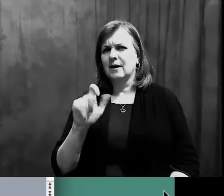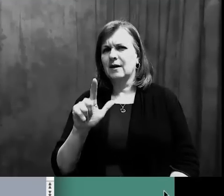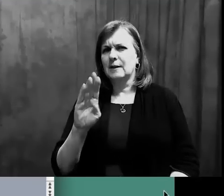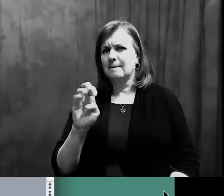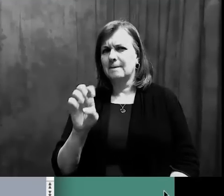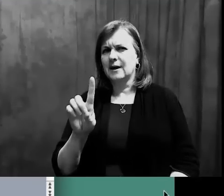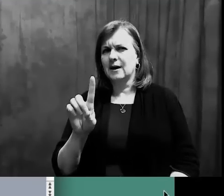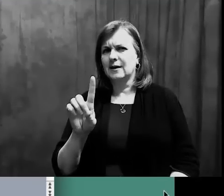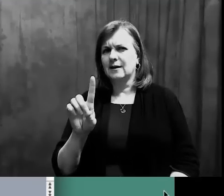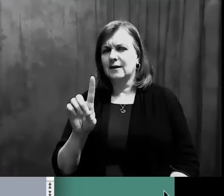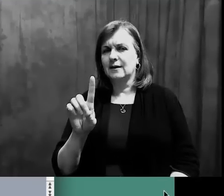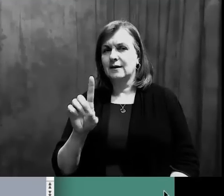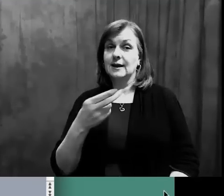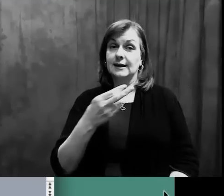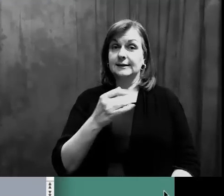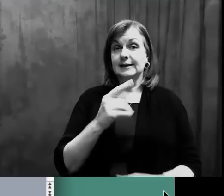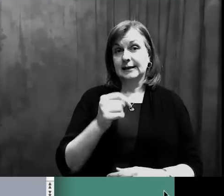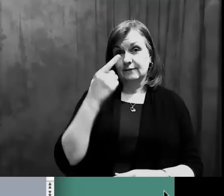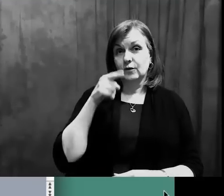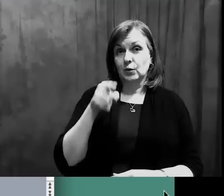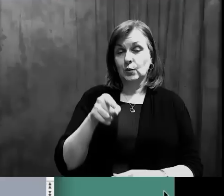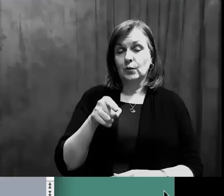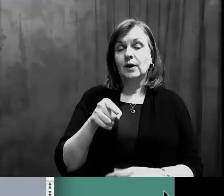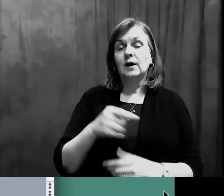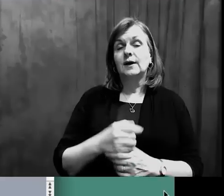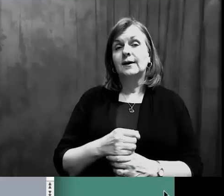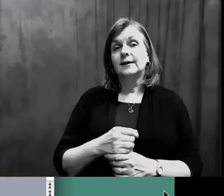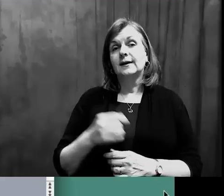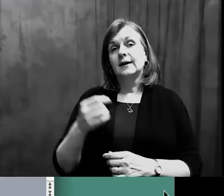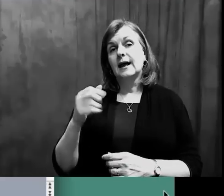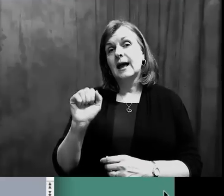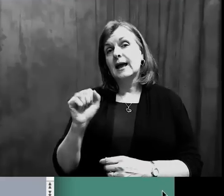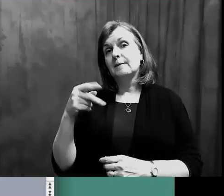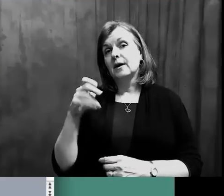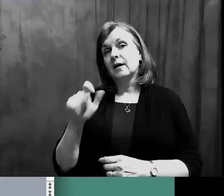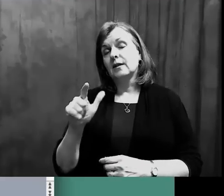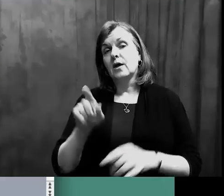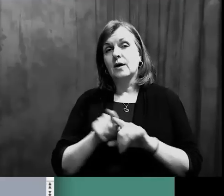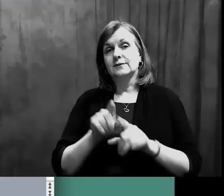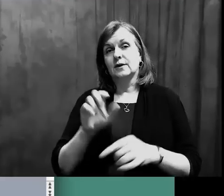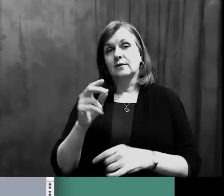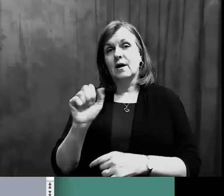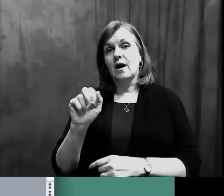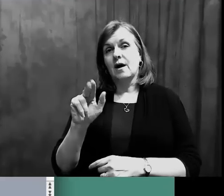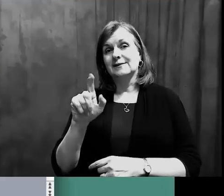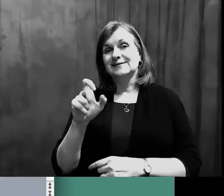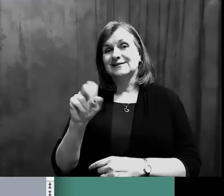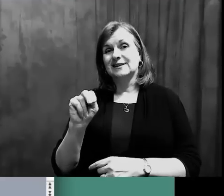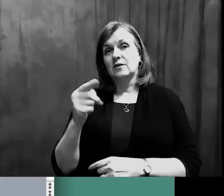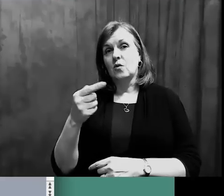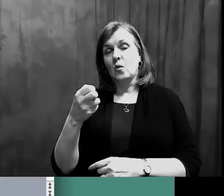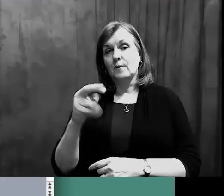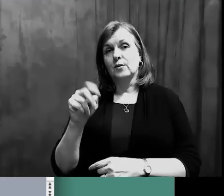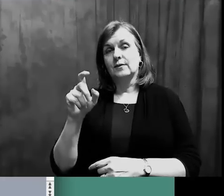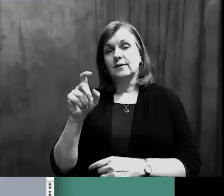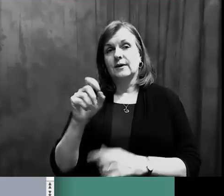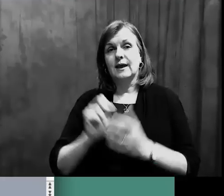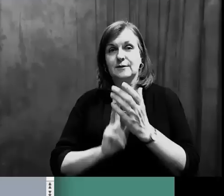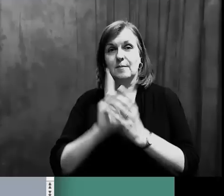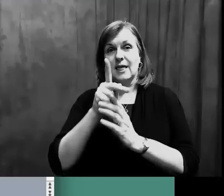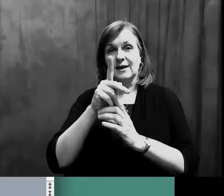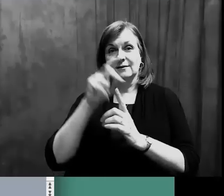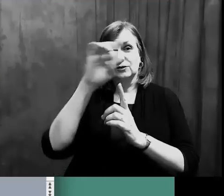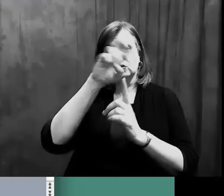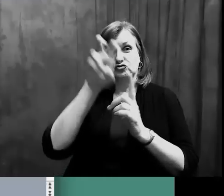the apical bud is? The hint I have here for you is that the apical or auxin hormone